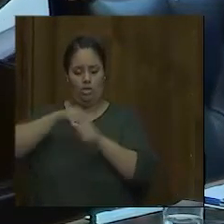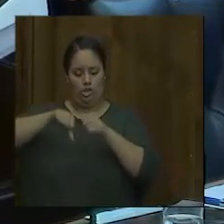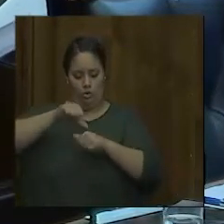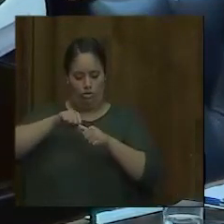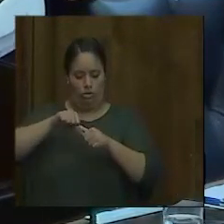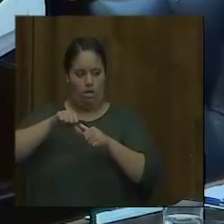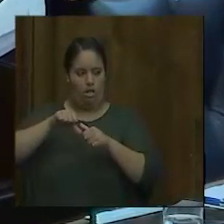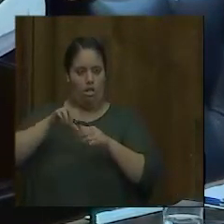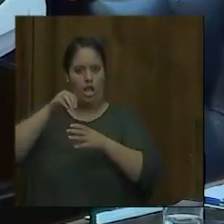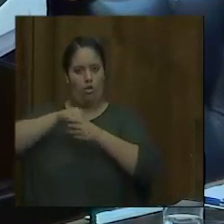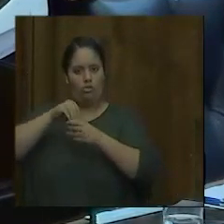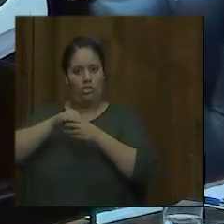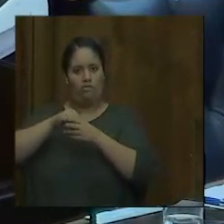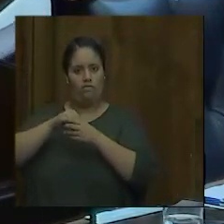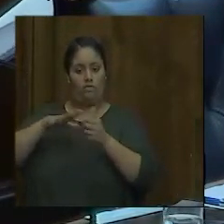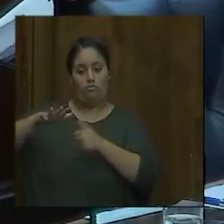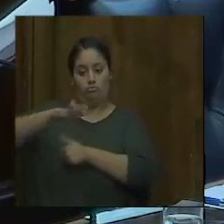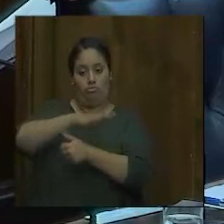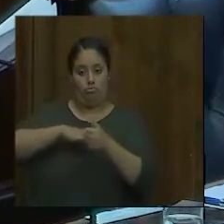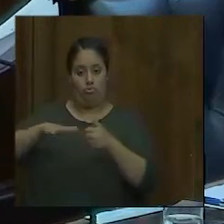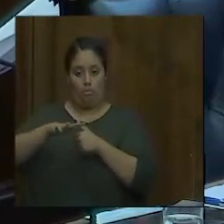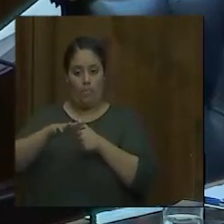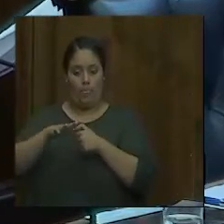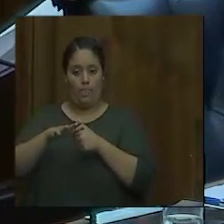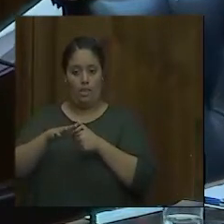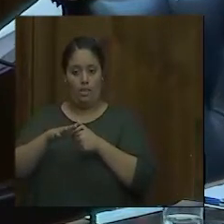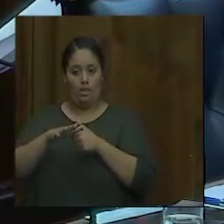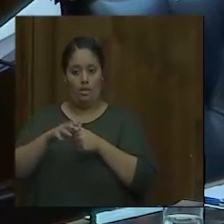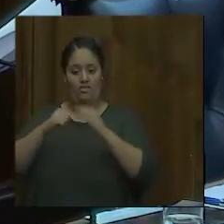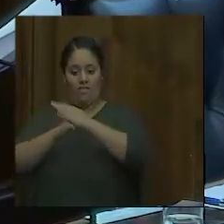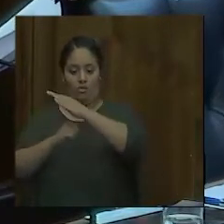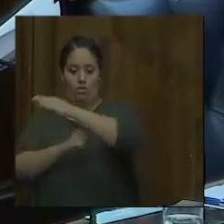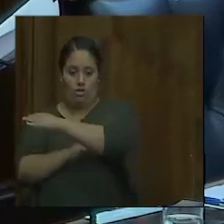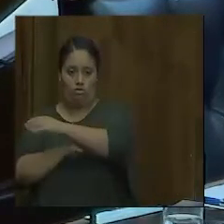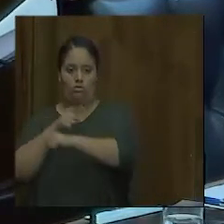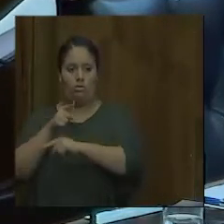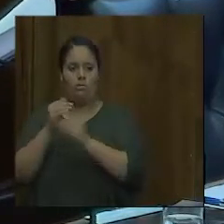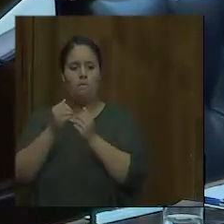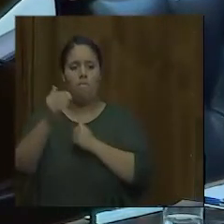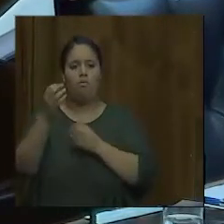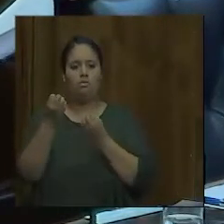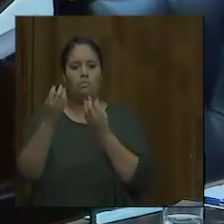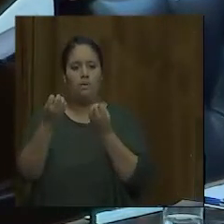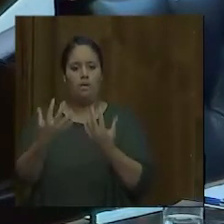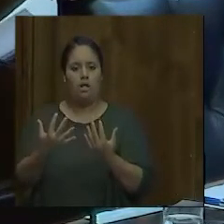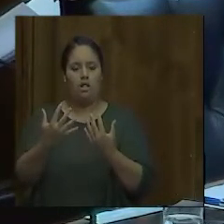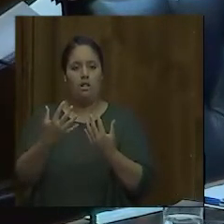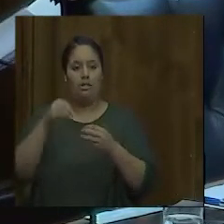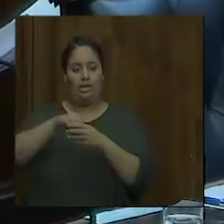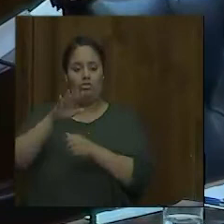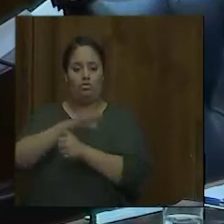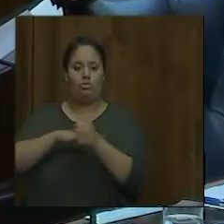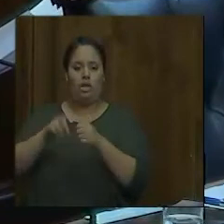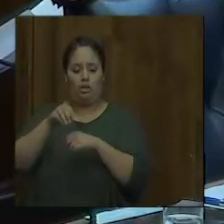socially inclusive society of the foundation of the most equal society such as